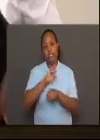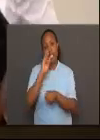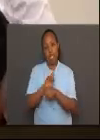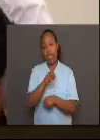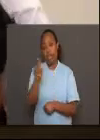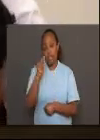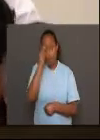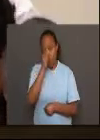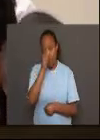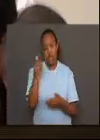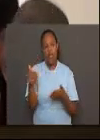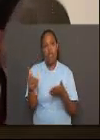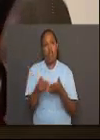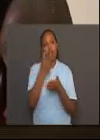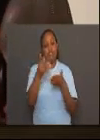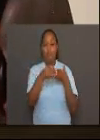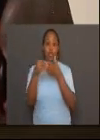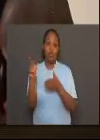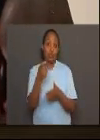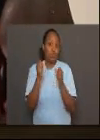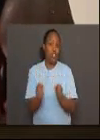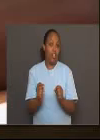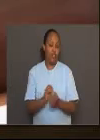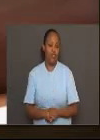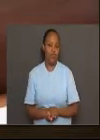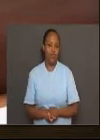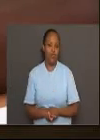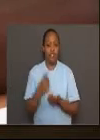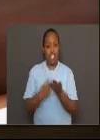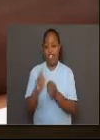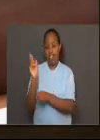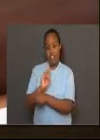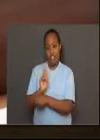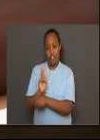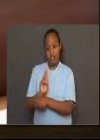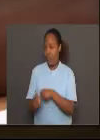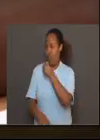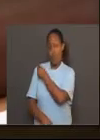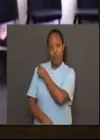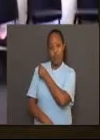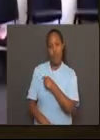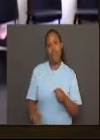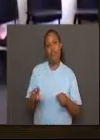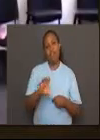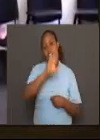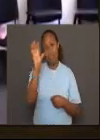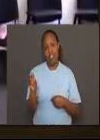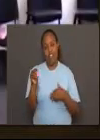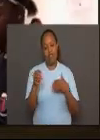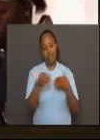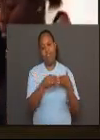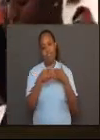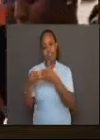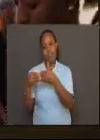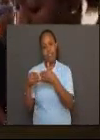you will become Ethiopia's new leaders. This video of the African